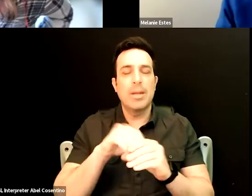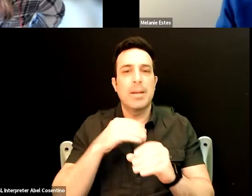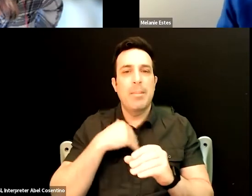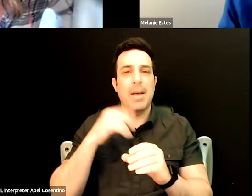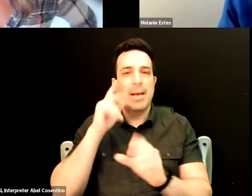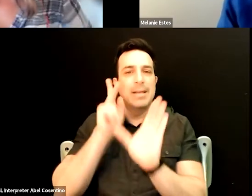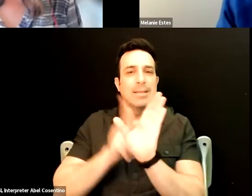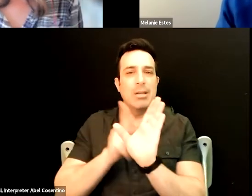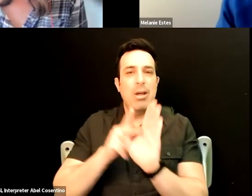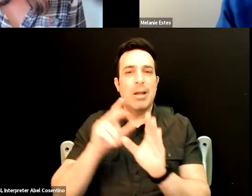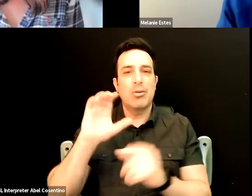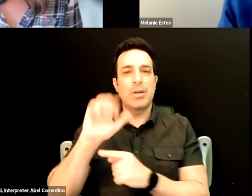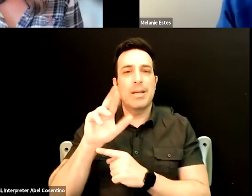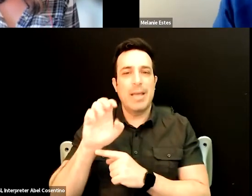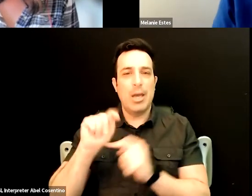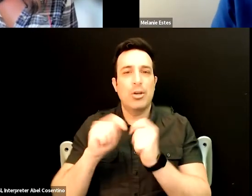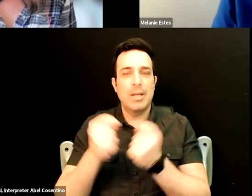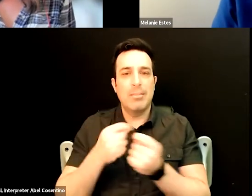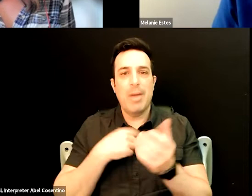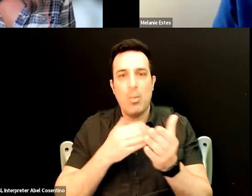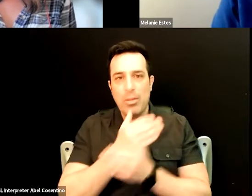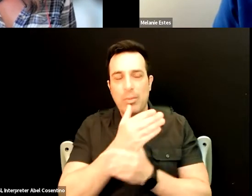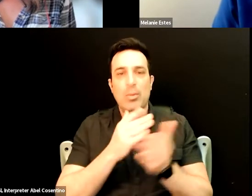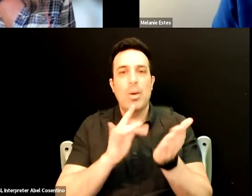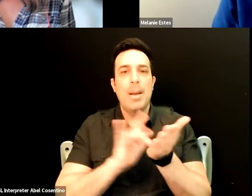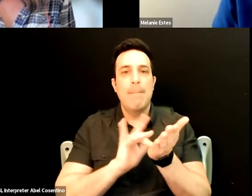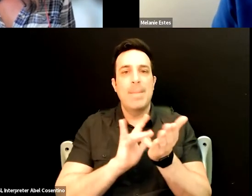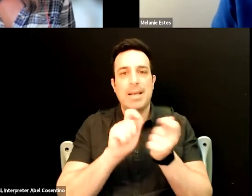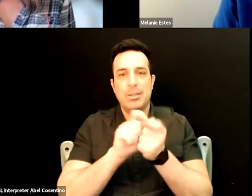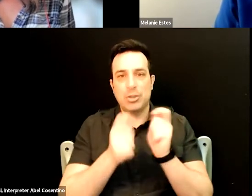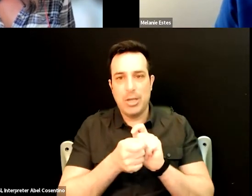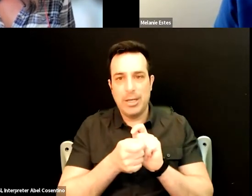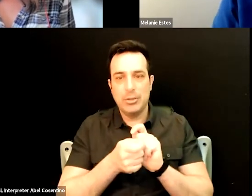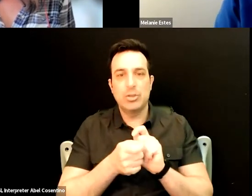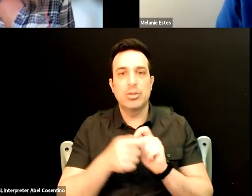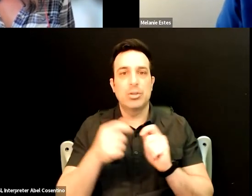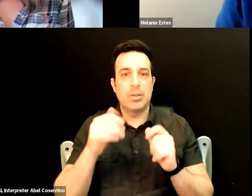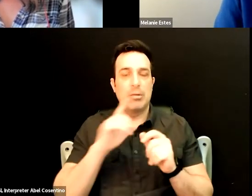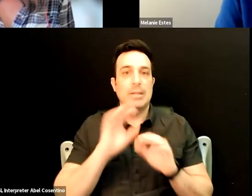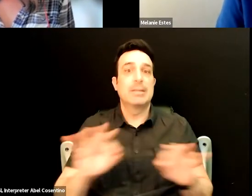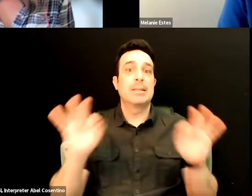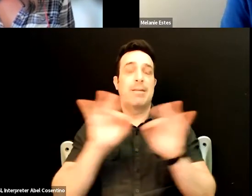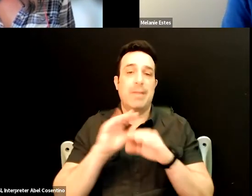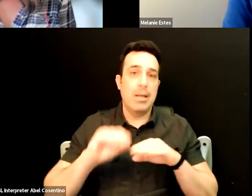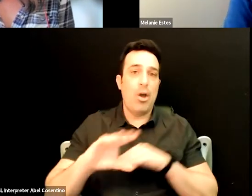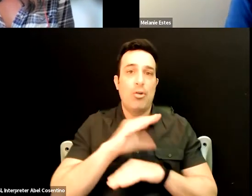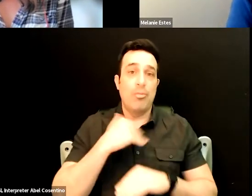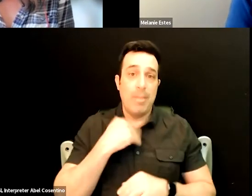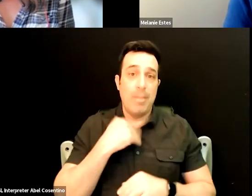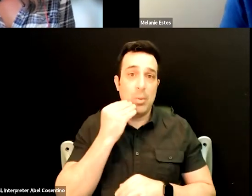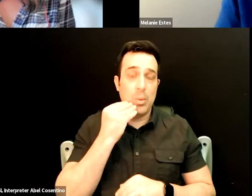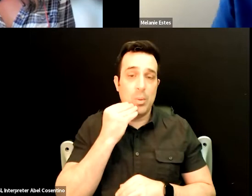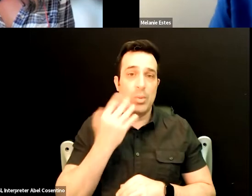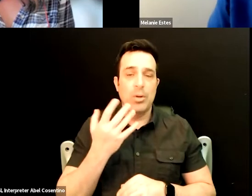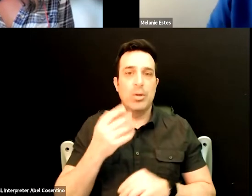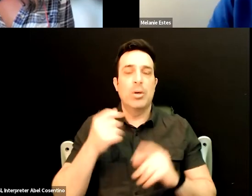psychiatric care team, I underwent a medication change that significantly altered my moods and triggered